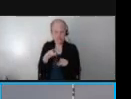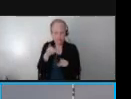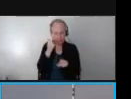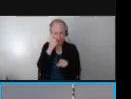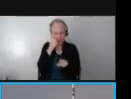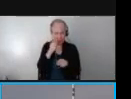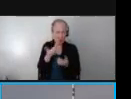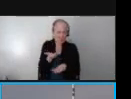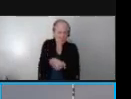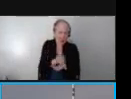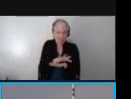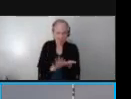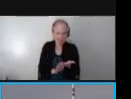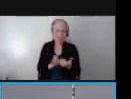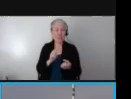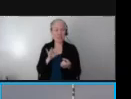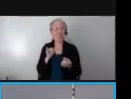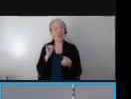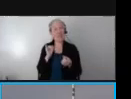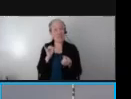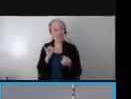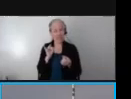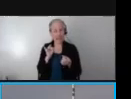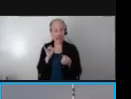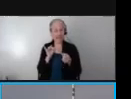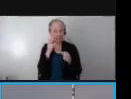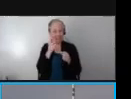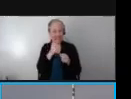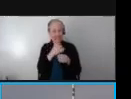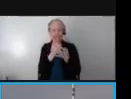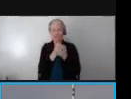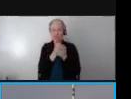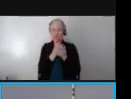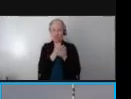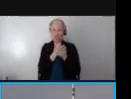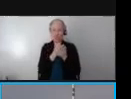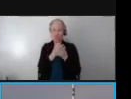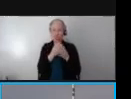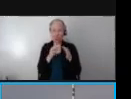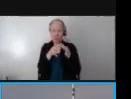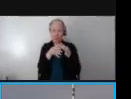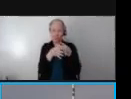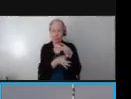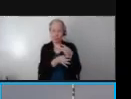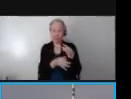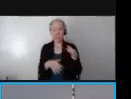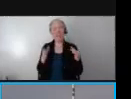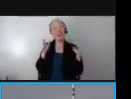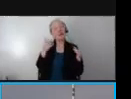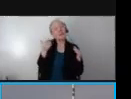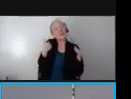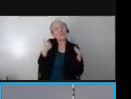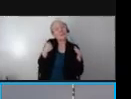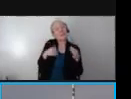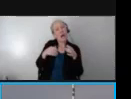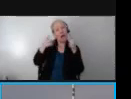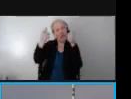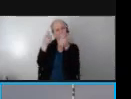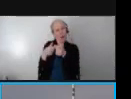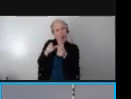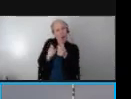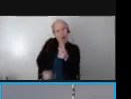you are on your cycle on orbit, then you take that little filter, put that into the urine funnel, and that filters out any tissue. The one thing